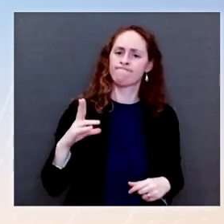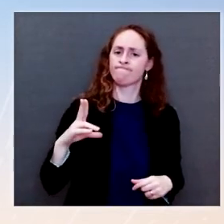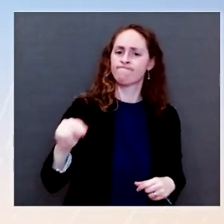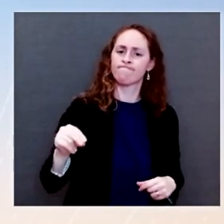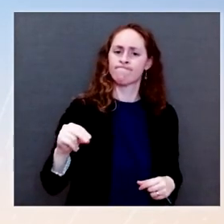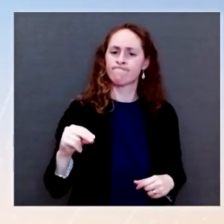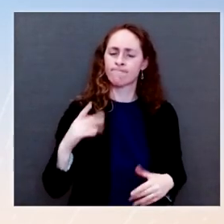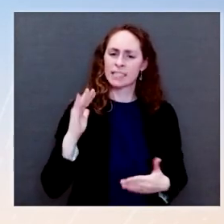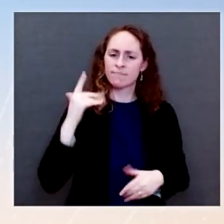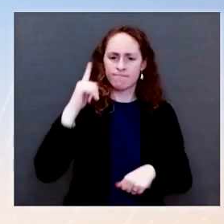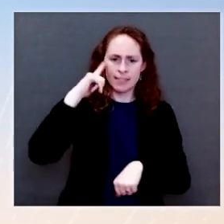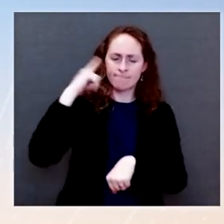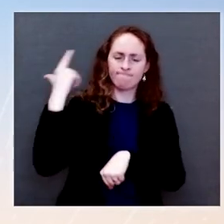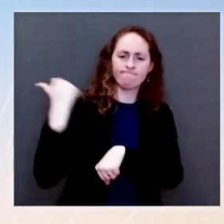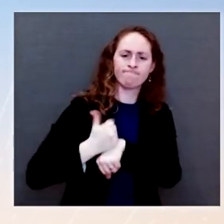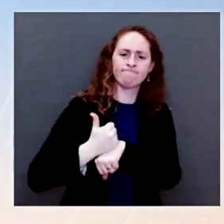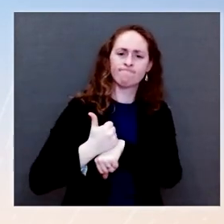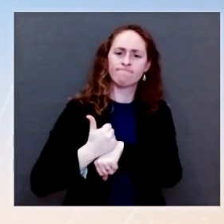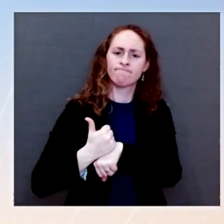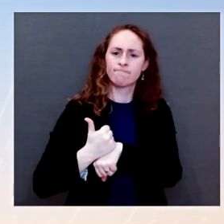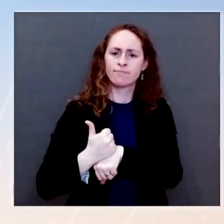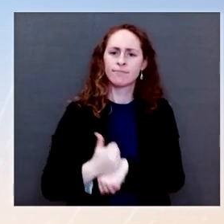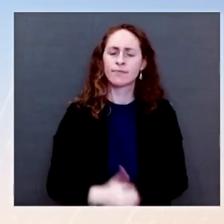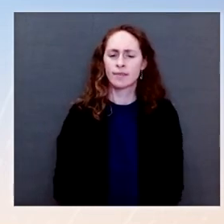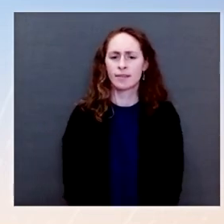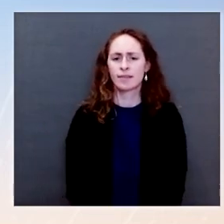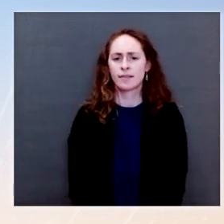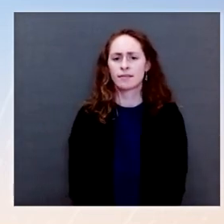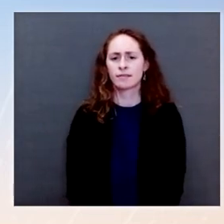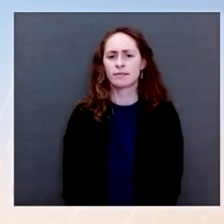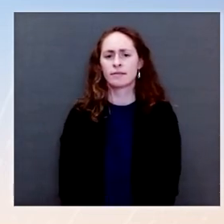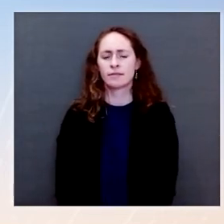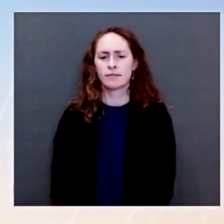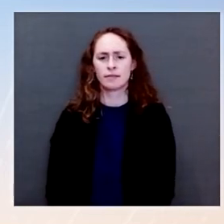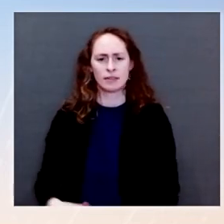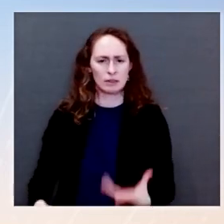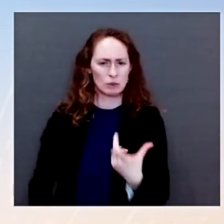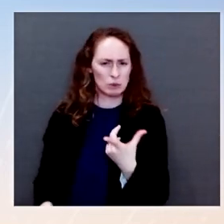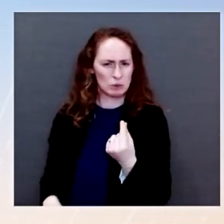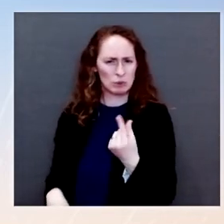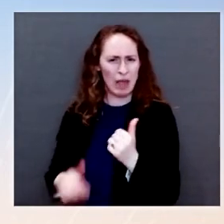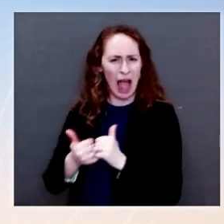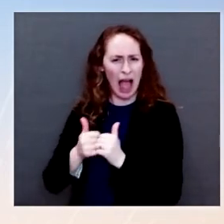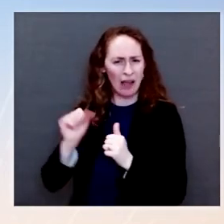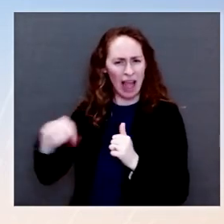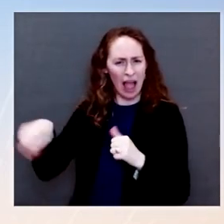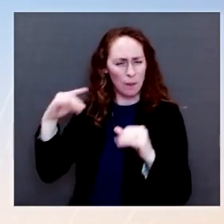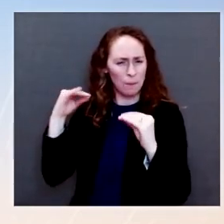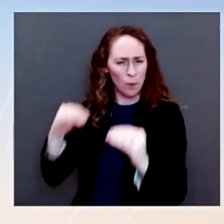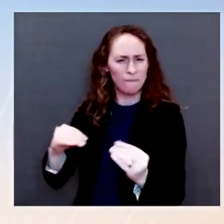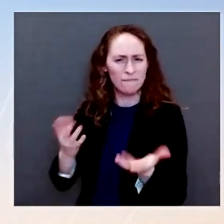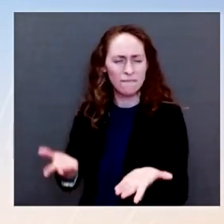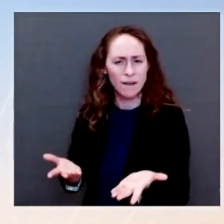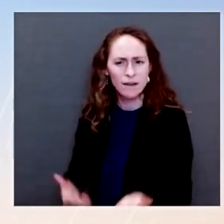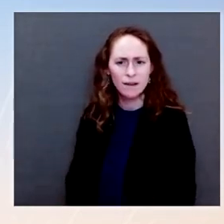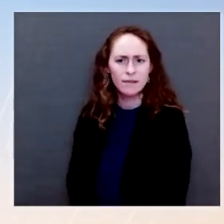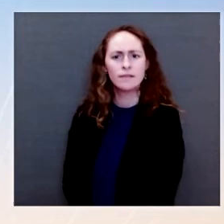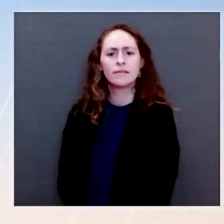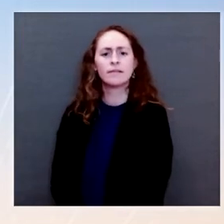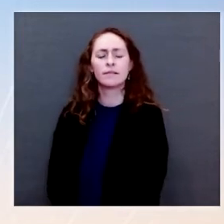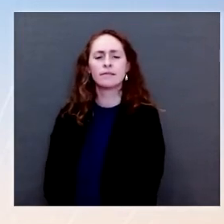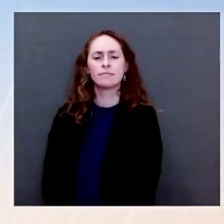please? We have been in close touch with a range of senators, including the ones you mentioned, at a senior staff level, and I expect that will